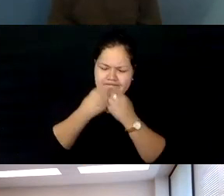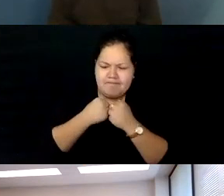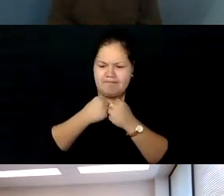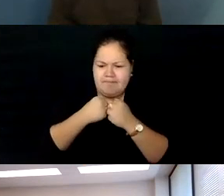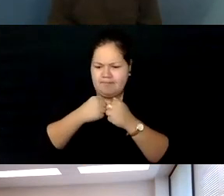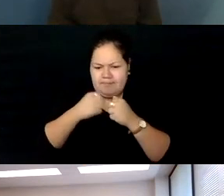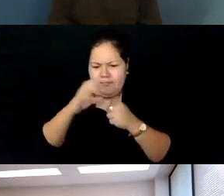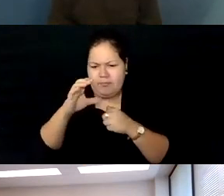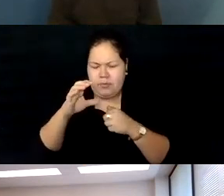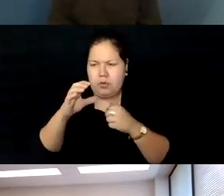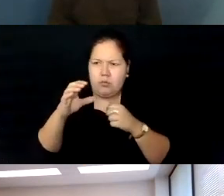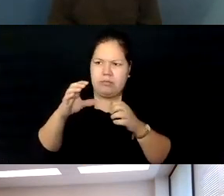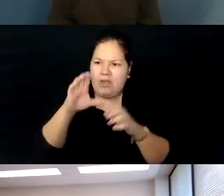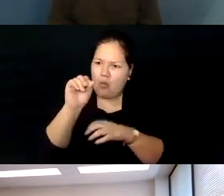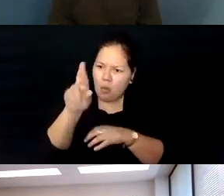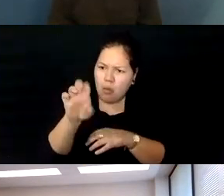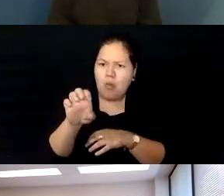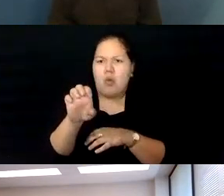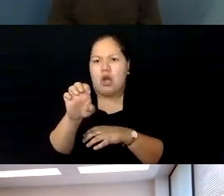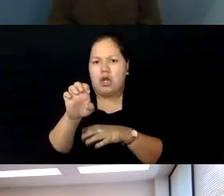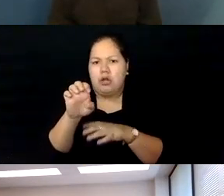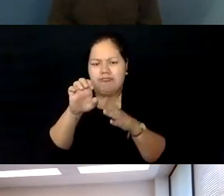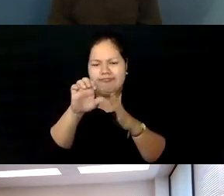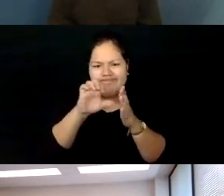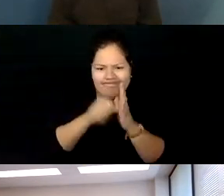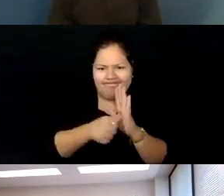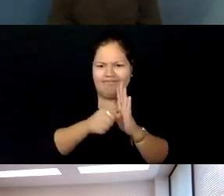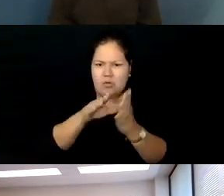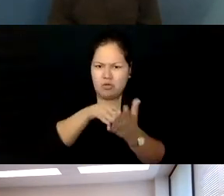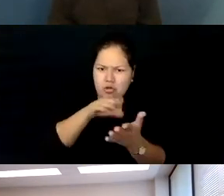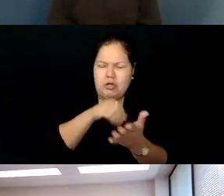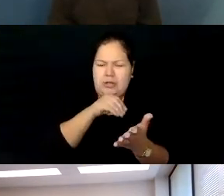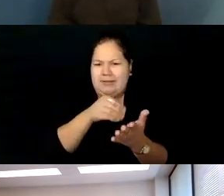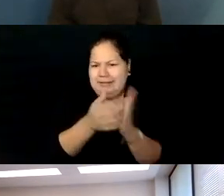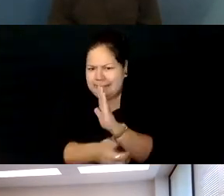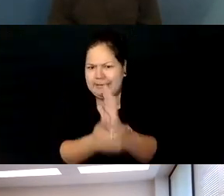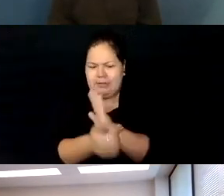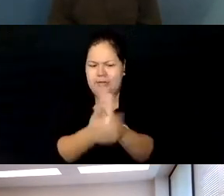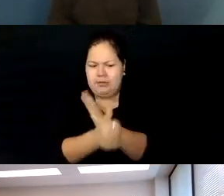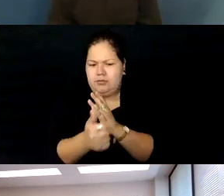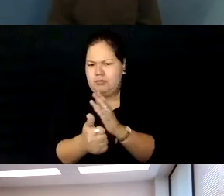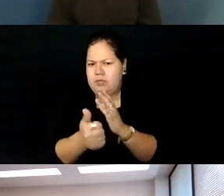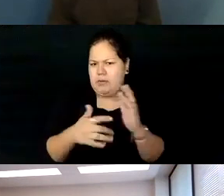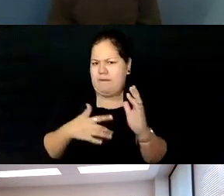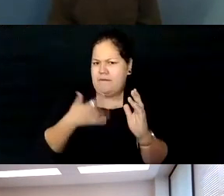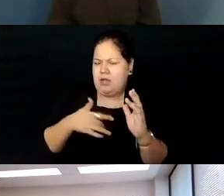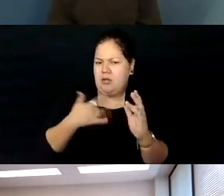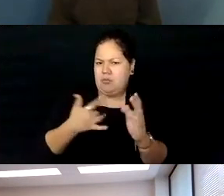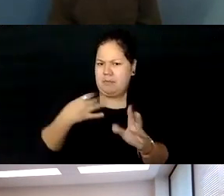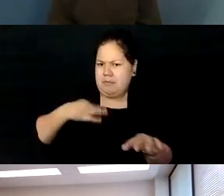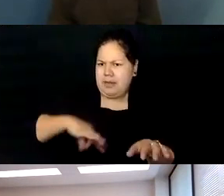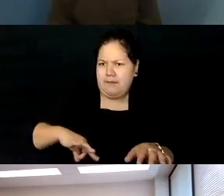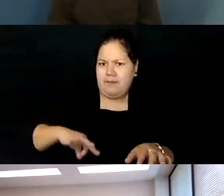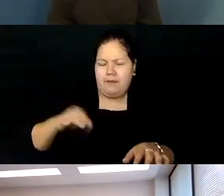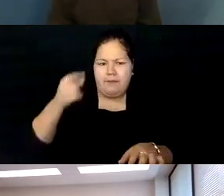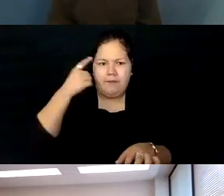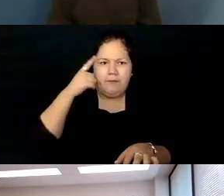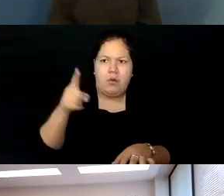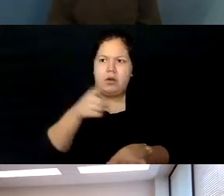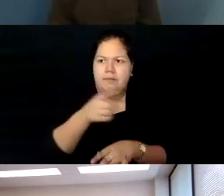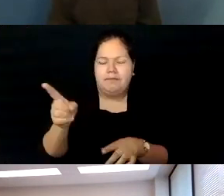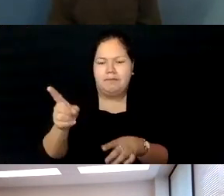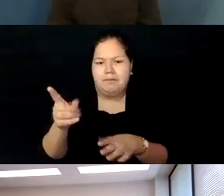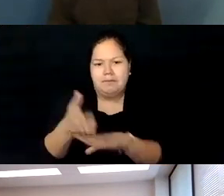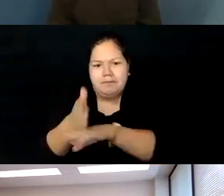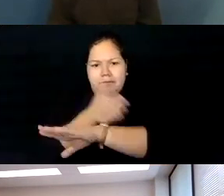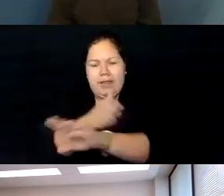what we would call key learnings need to be? Like what would we expect to see in terms of actions, like